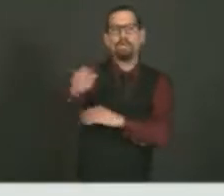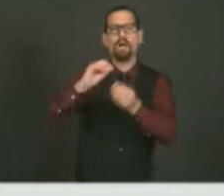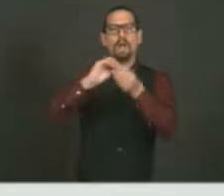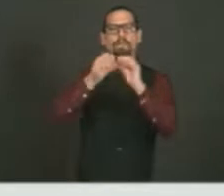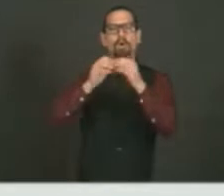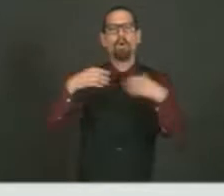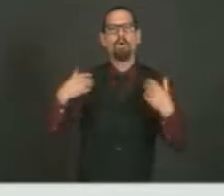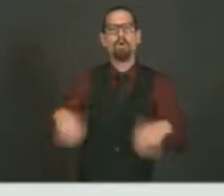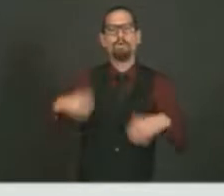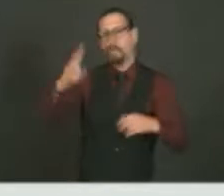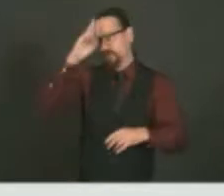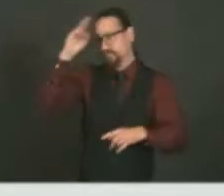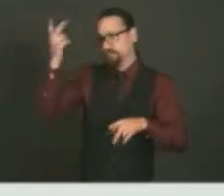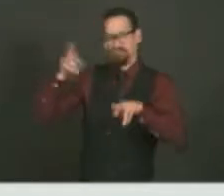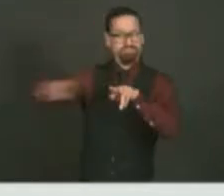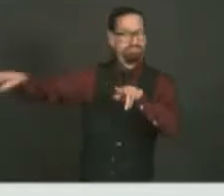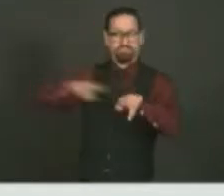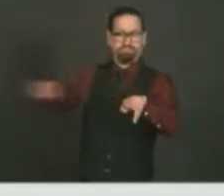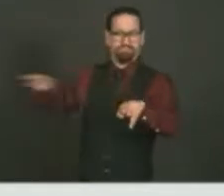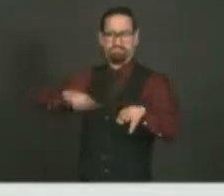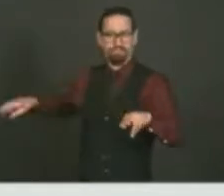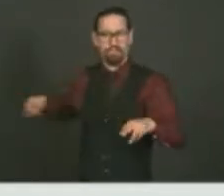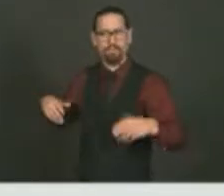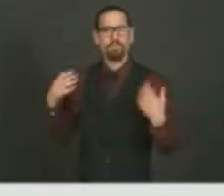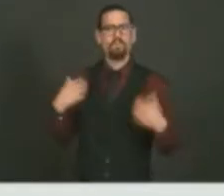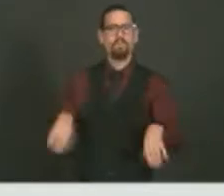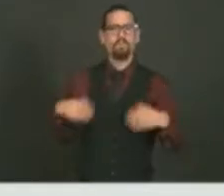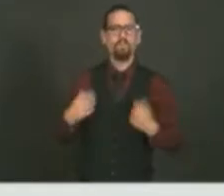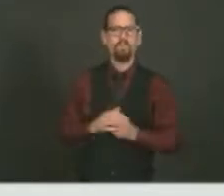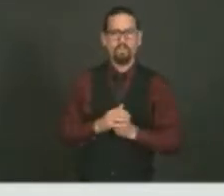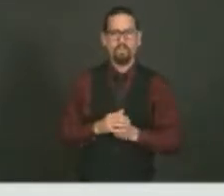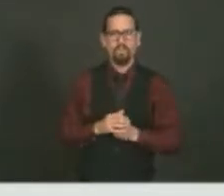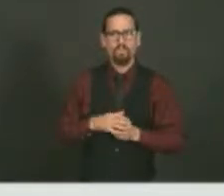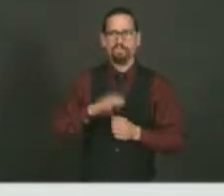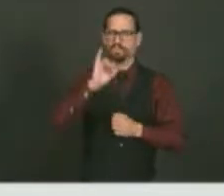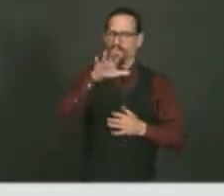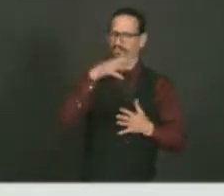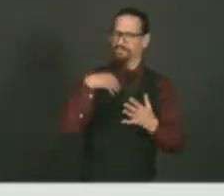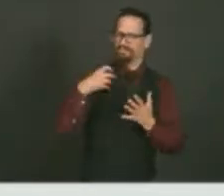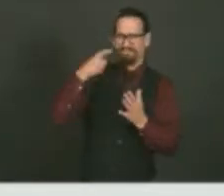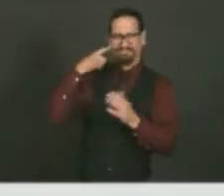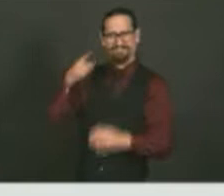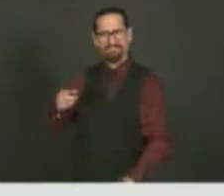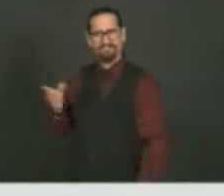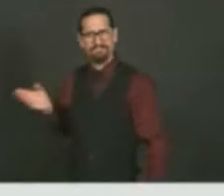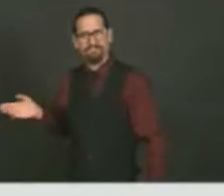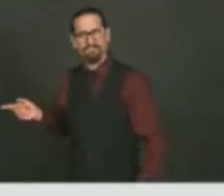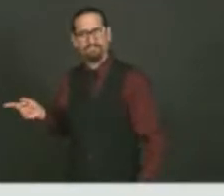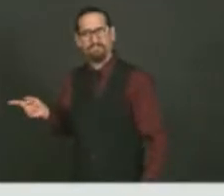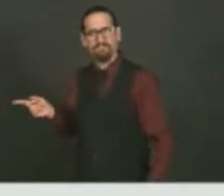In particular, I want you to, on that slide, look at the location of